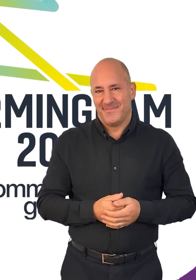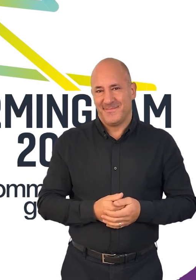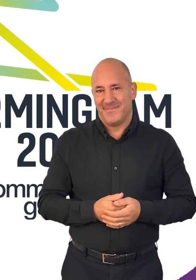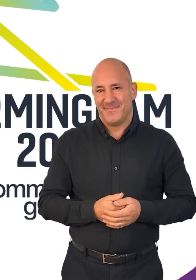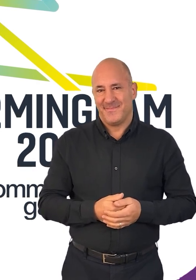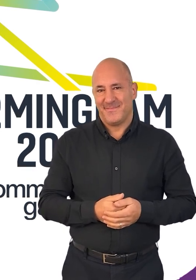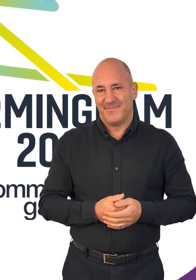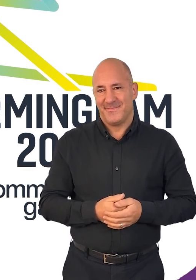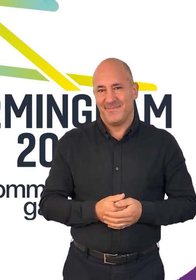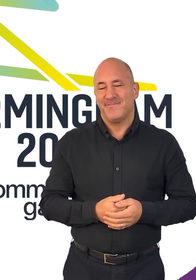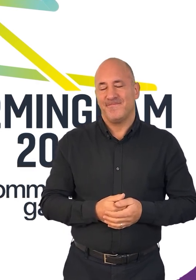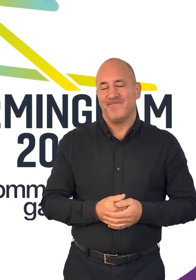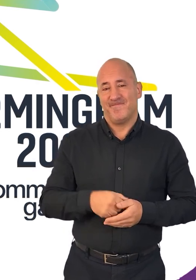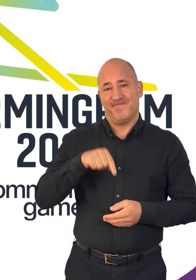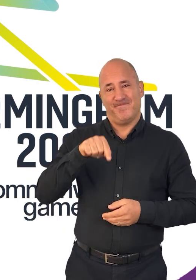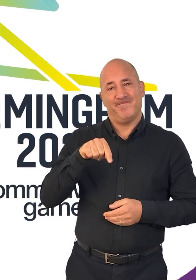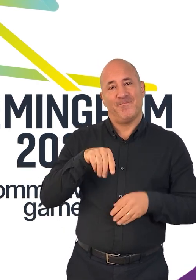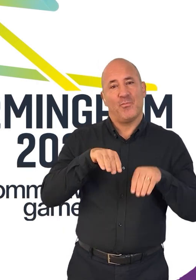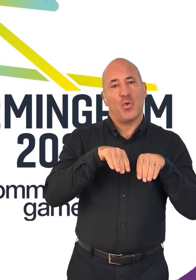Games.